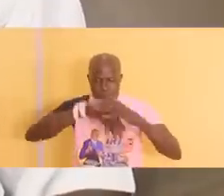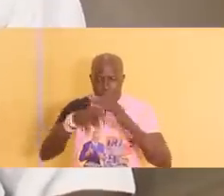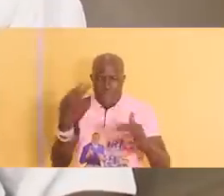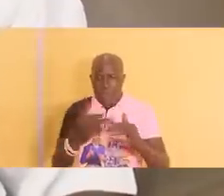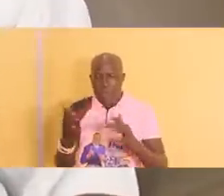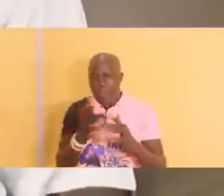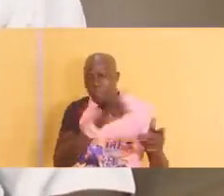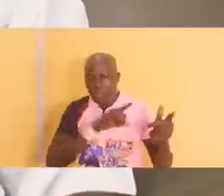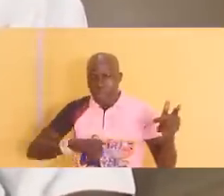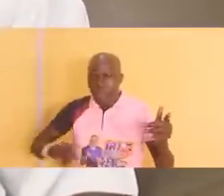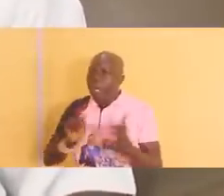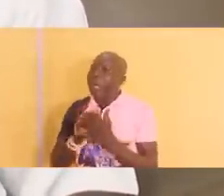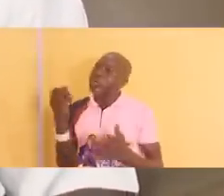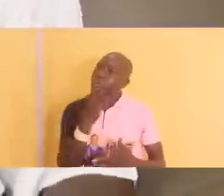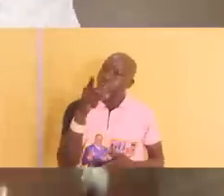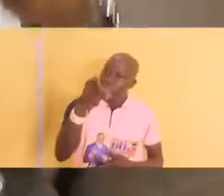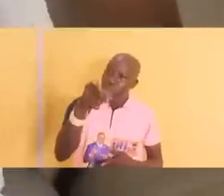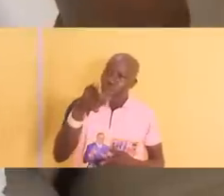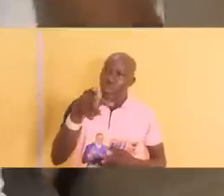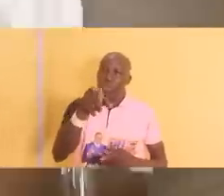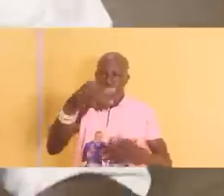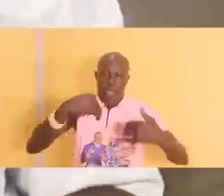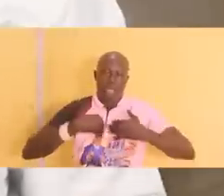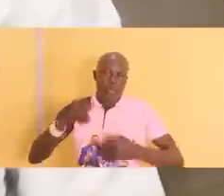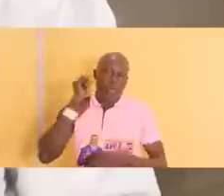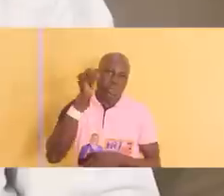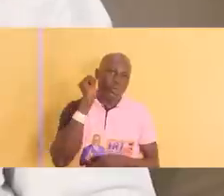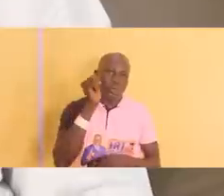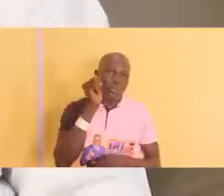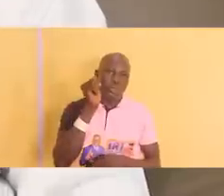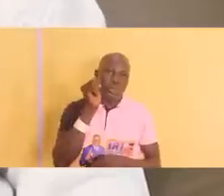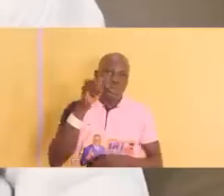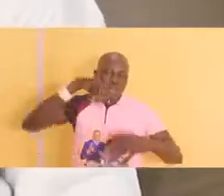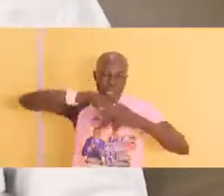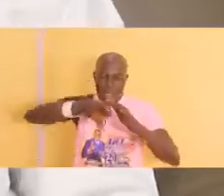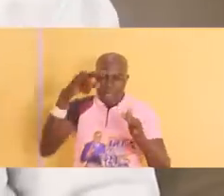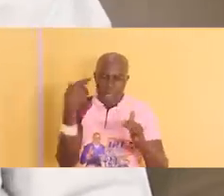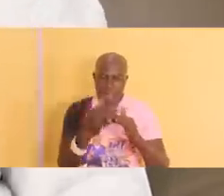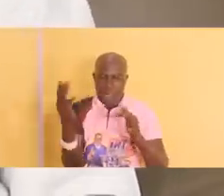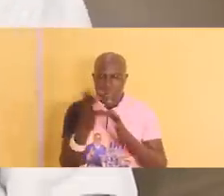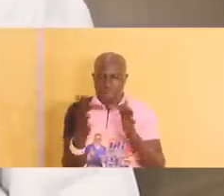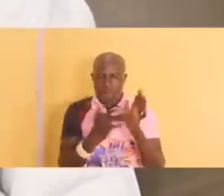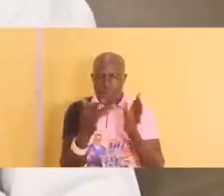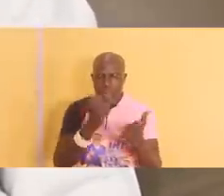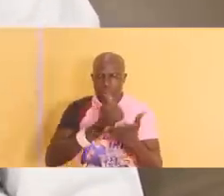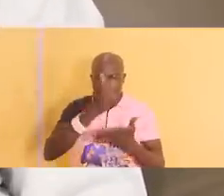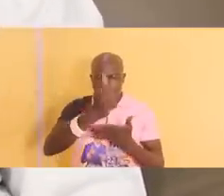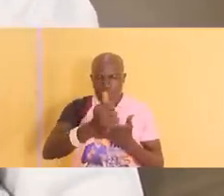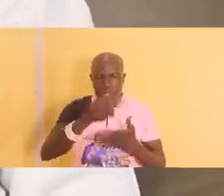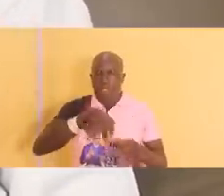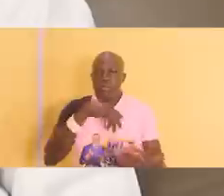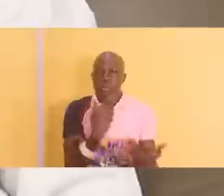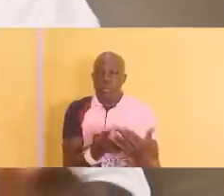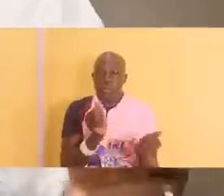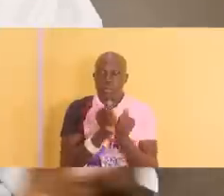Olúwa. In the name of the Lord. Wọ́n mo bá sọ̀rọ̀. You are the one I'm talking to. One testimony. Amen. You have testimony. In the name of Jesus. Amen. In the name of Jesus. You